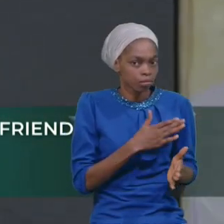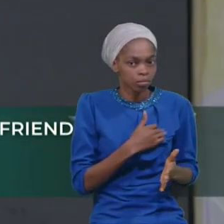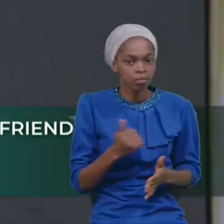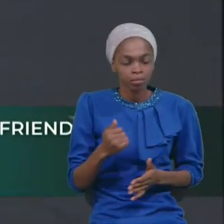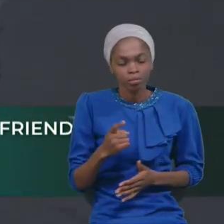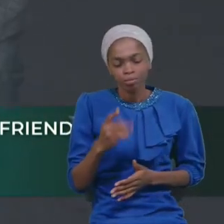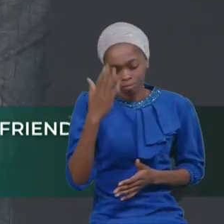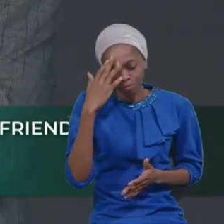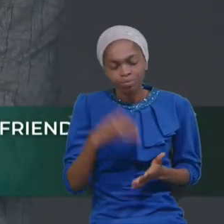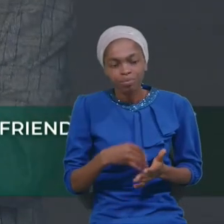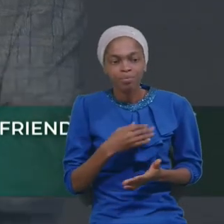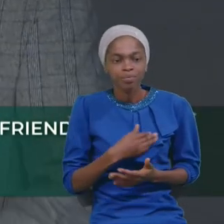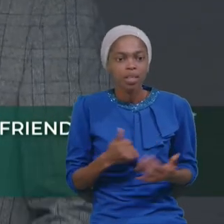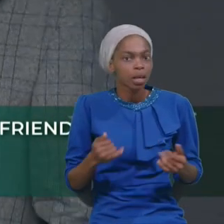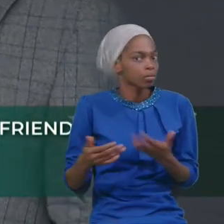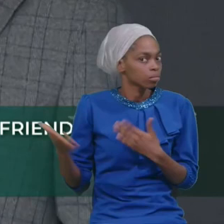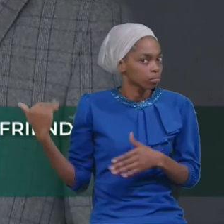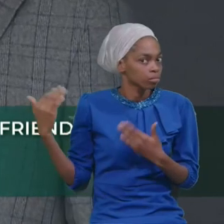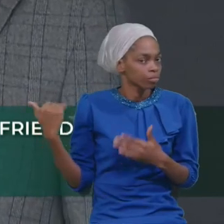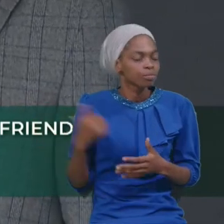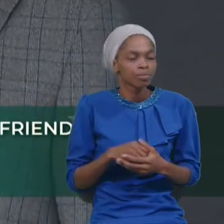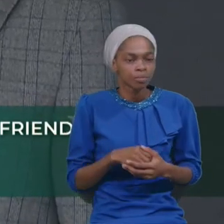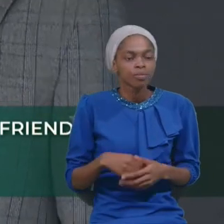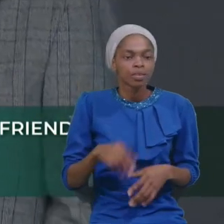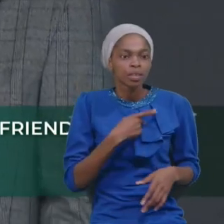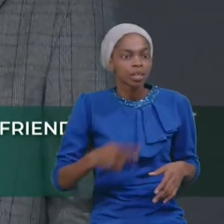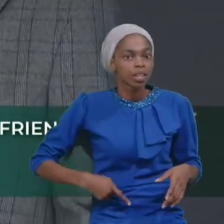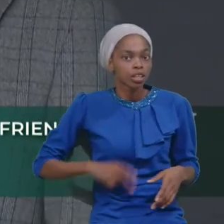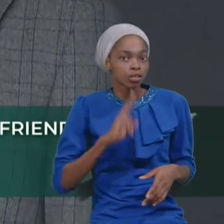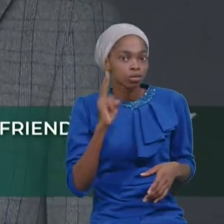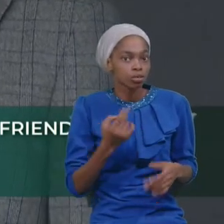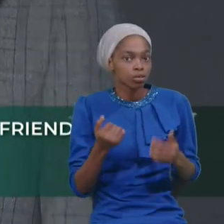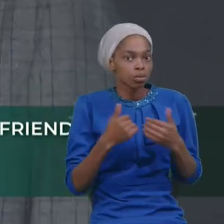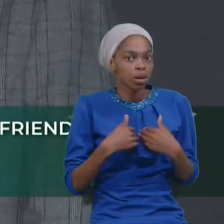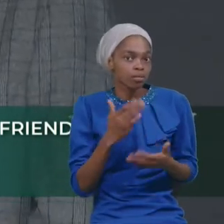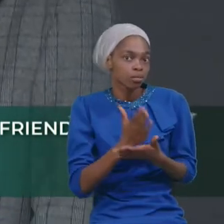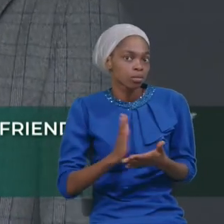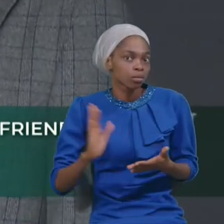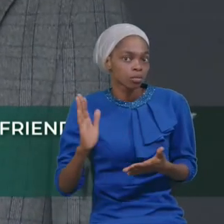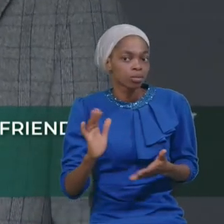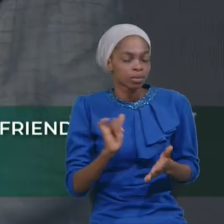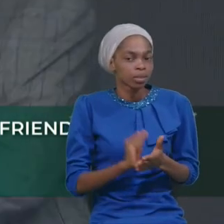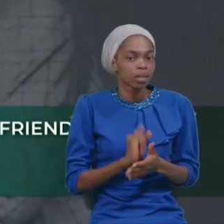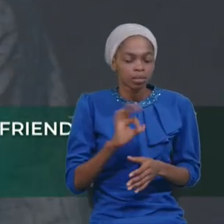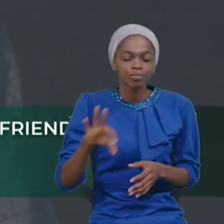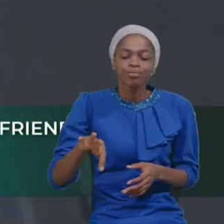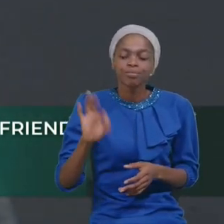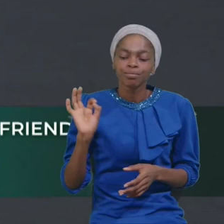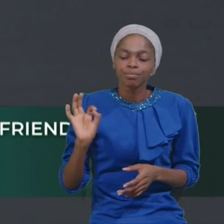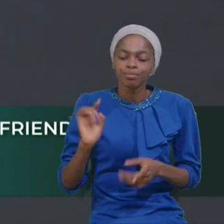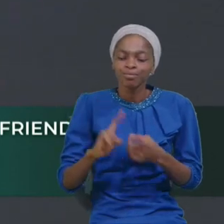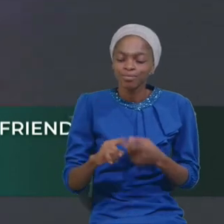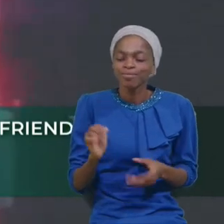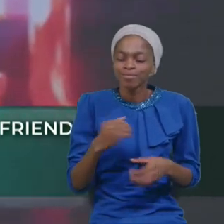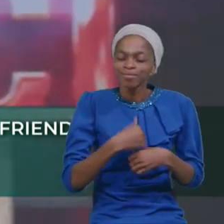somebody that they appointed to amuse him, to make him happy, to tell him stories, almost to